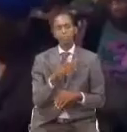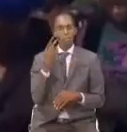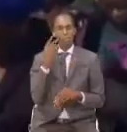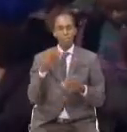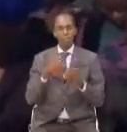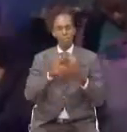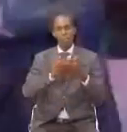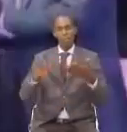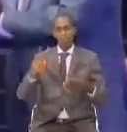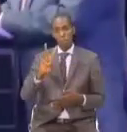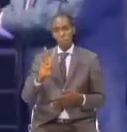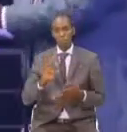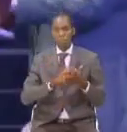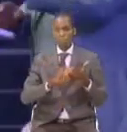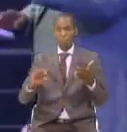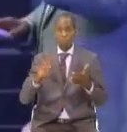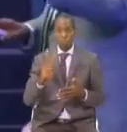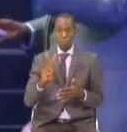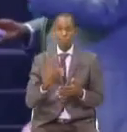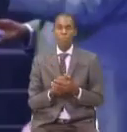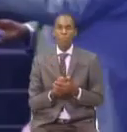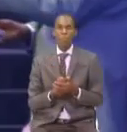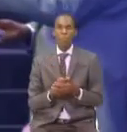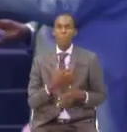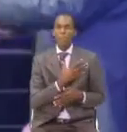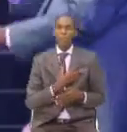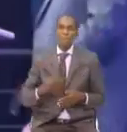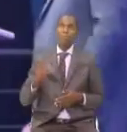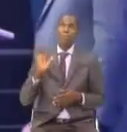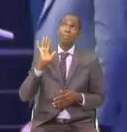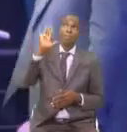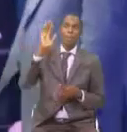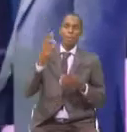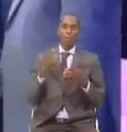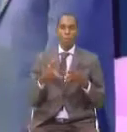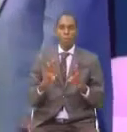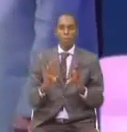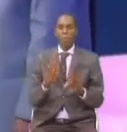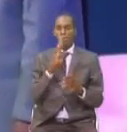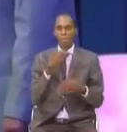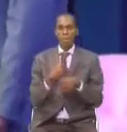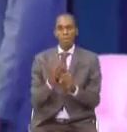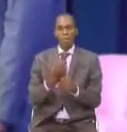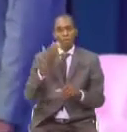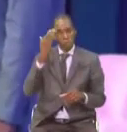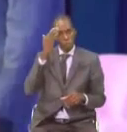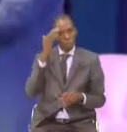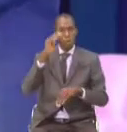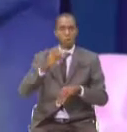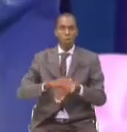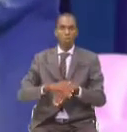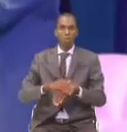now. It tells us in verse 2, it says, and thy way be made known upon